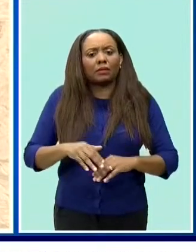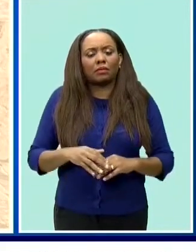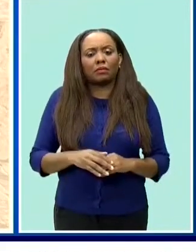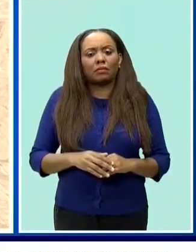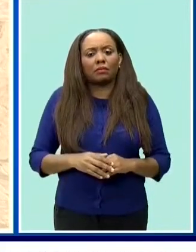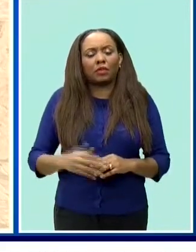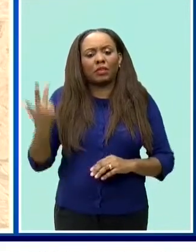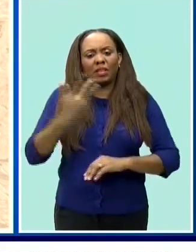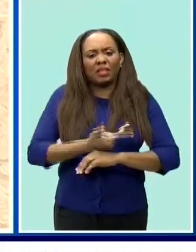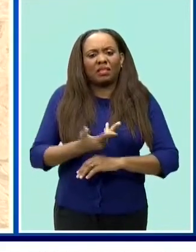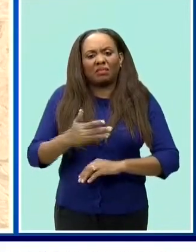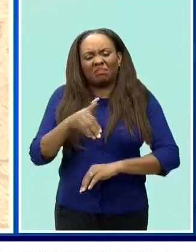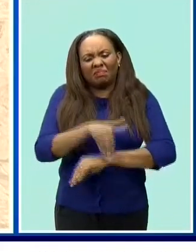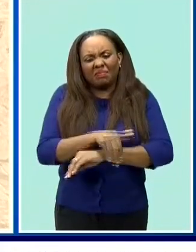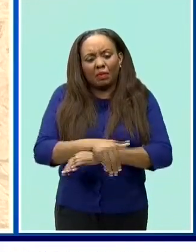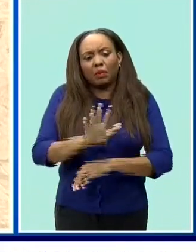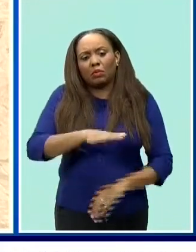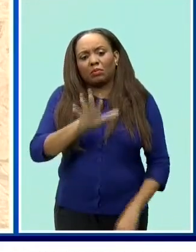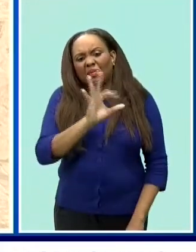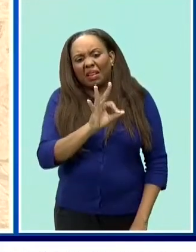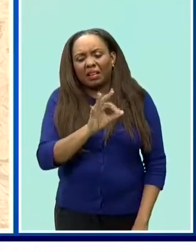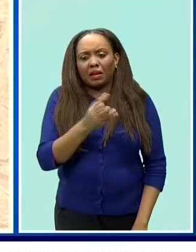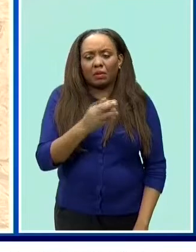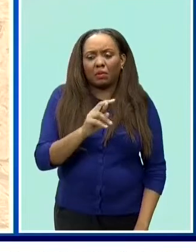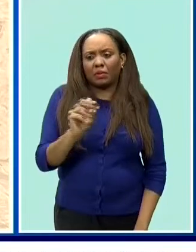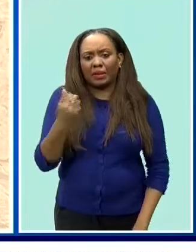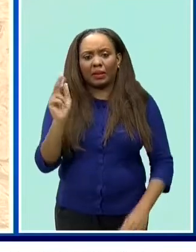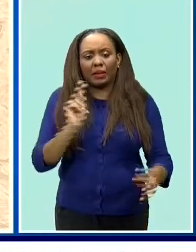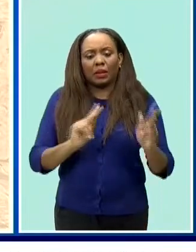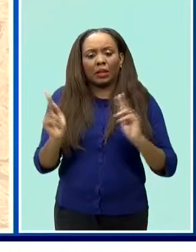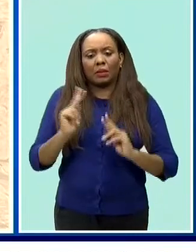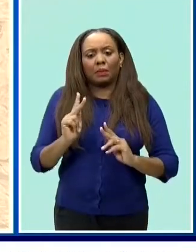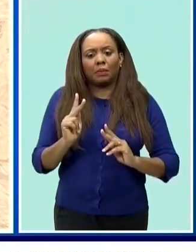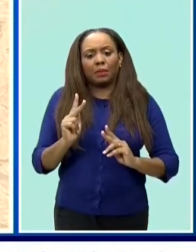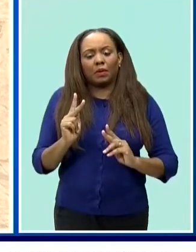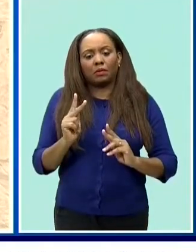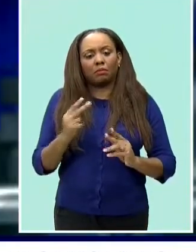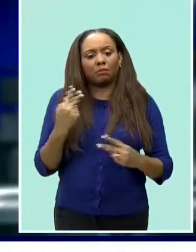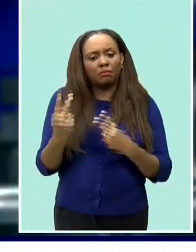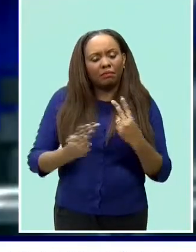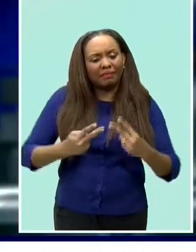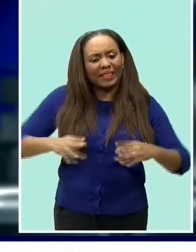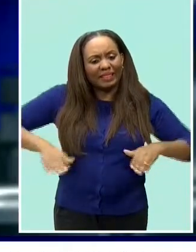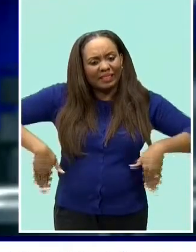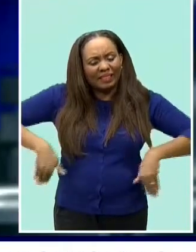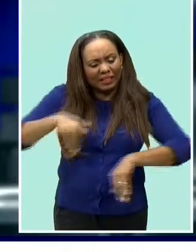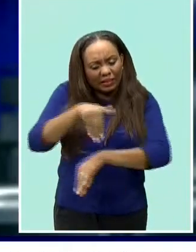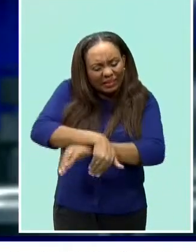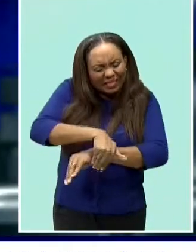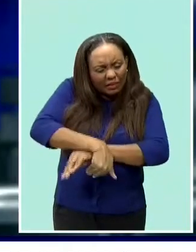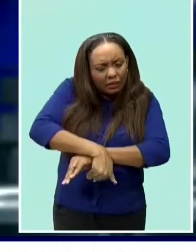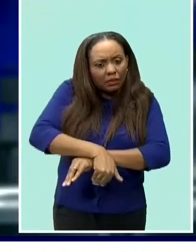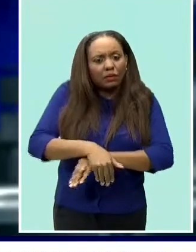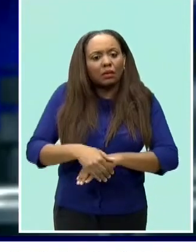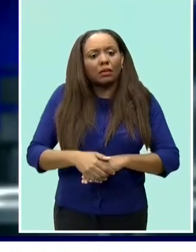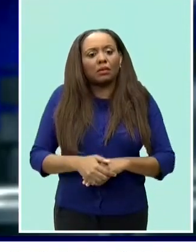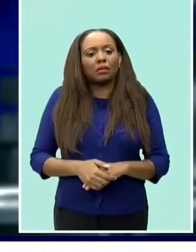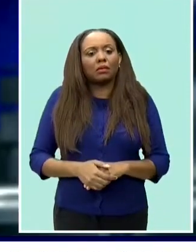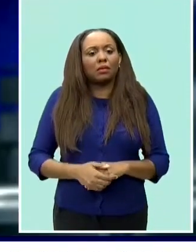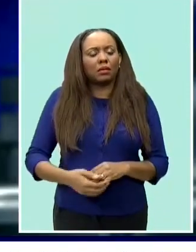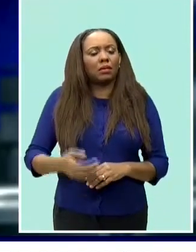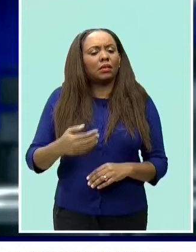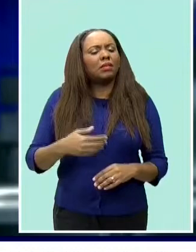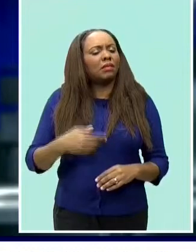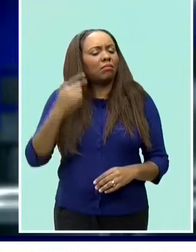those 3 days, about 9 or 10 persons would have visited the polyclinic. Now, Minister Bostic expects the numbers